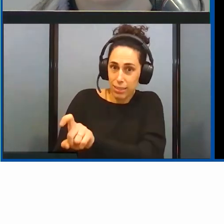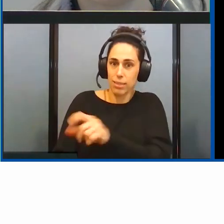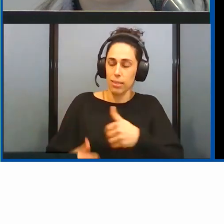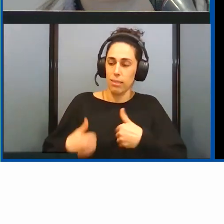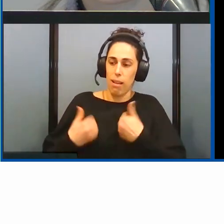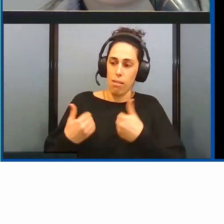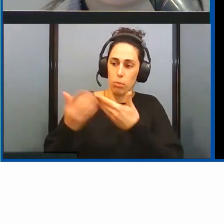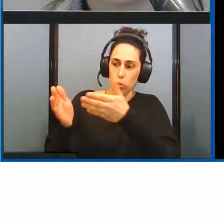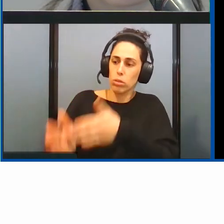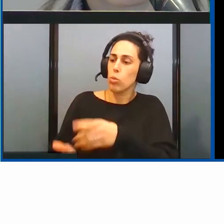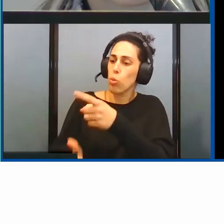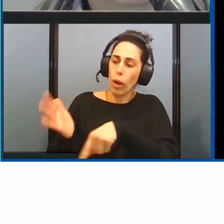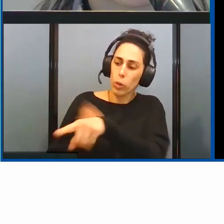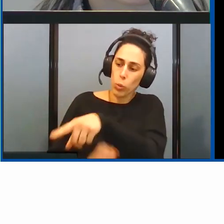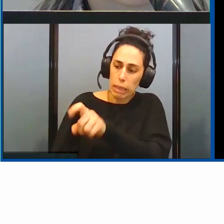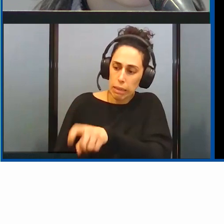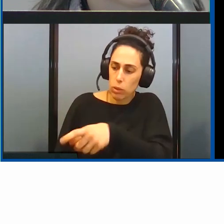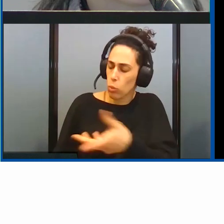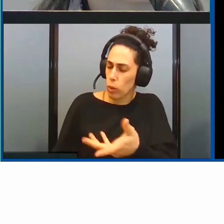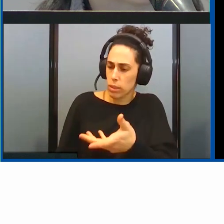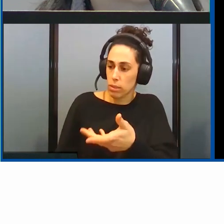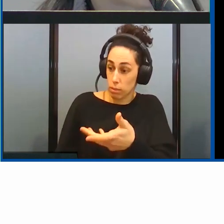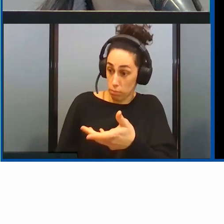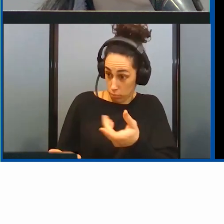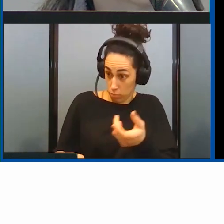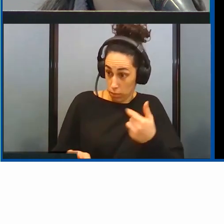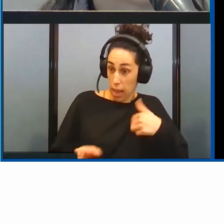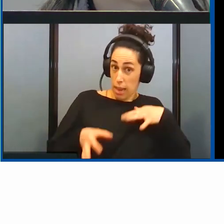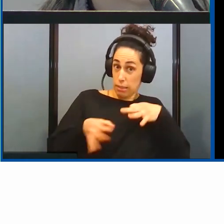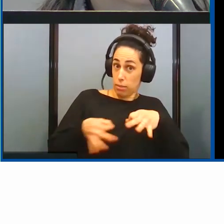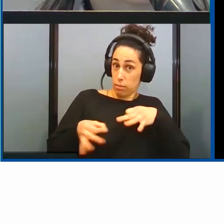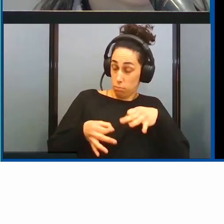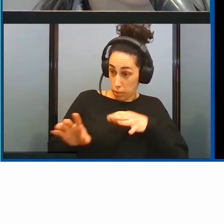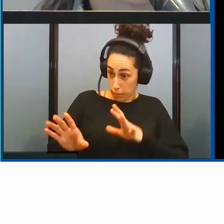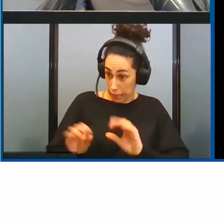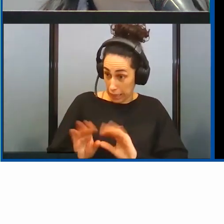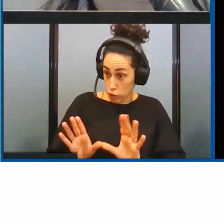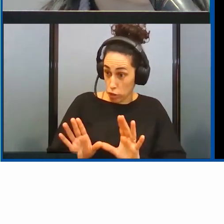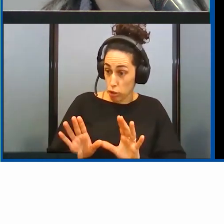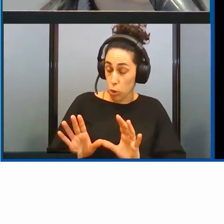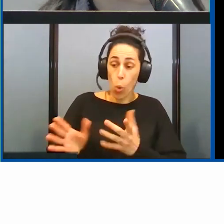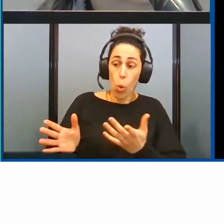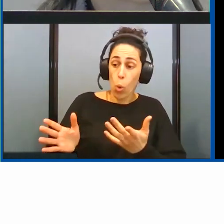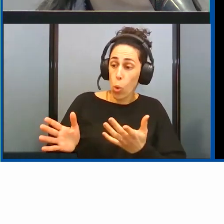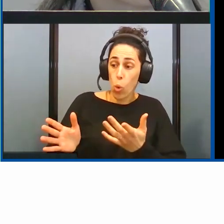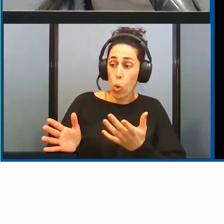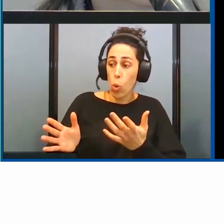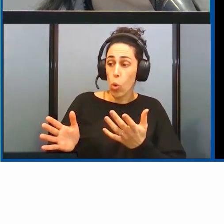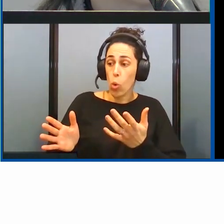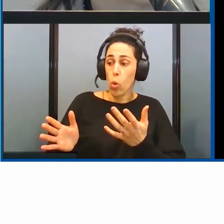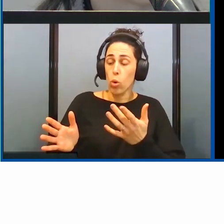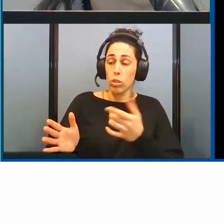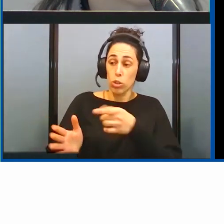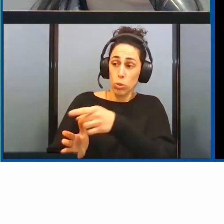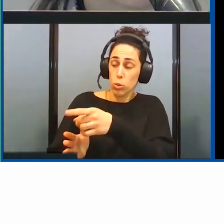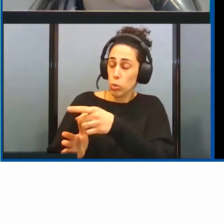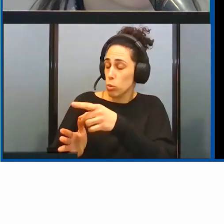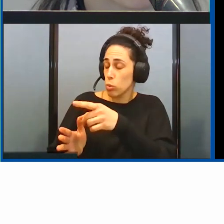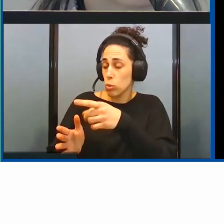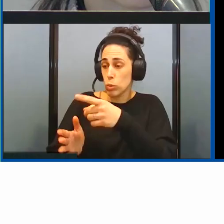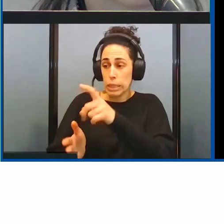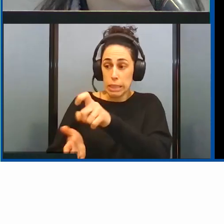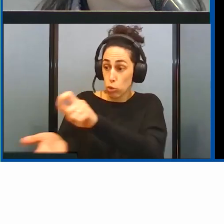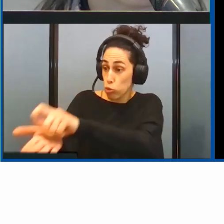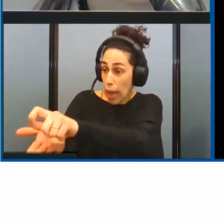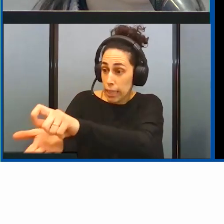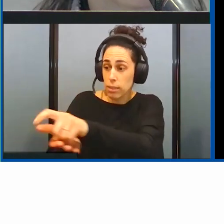saying to them? Are there other ways that they will understand better? Do they need time and space to write things down? Do you need to write things